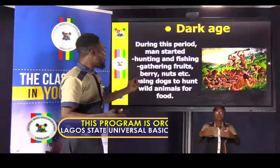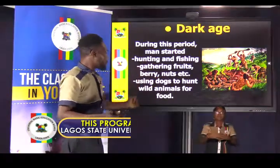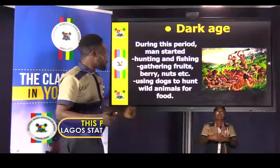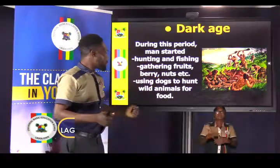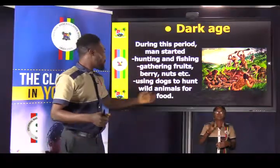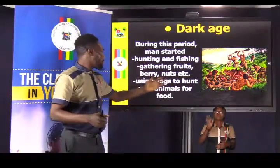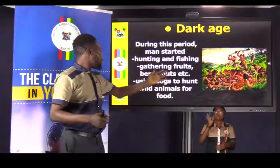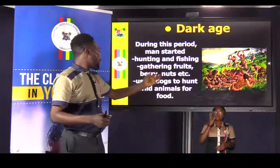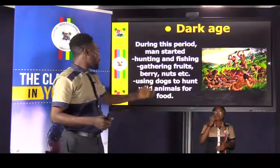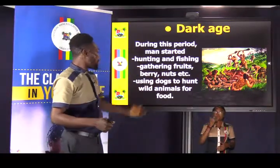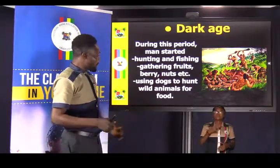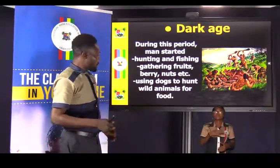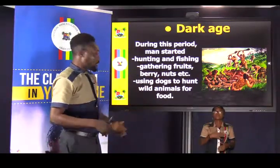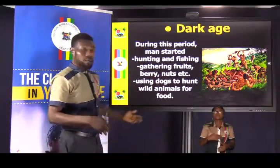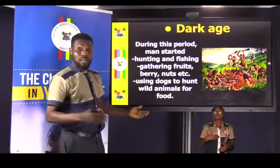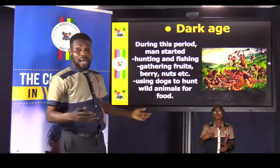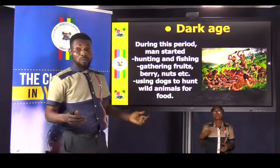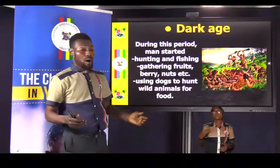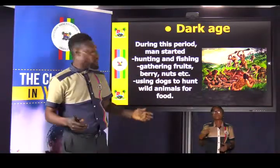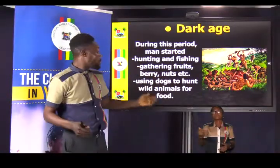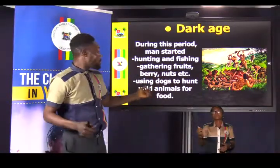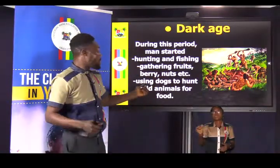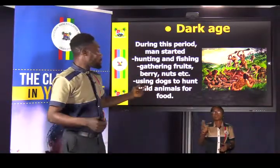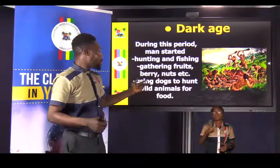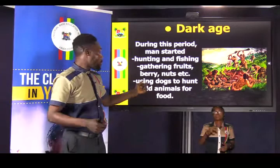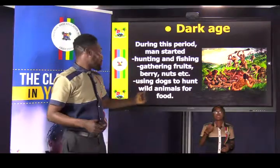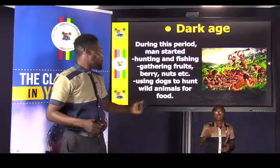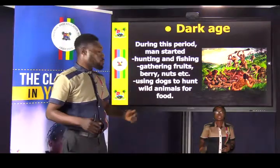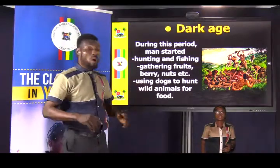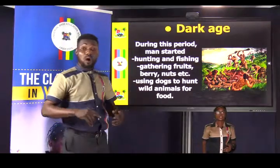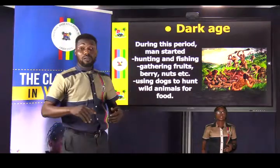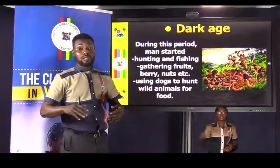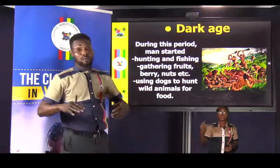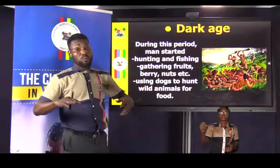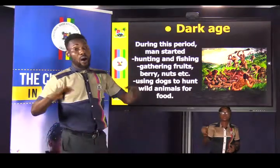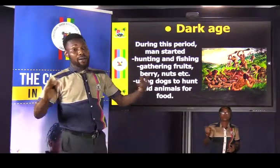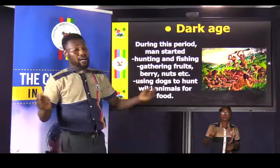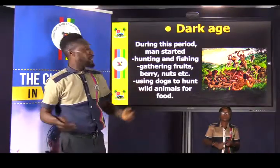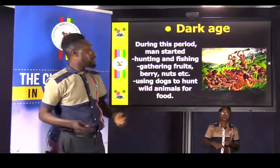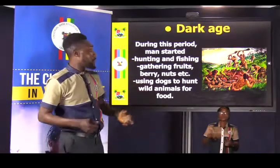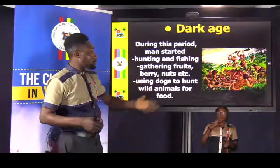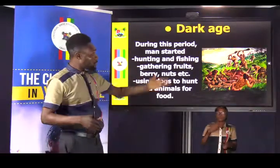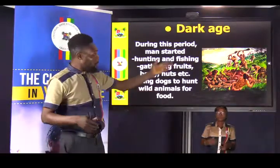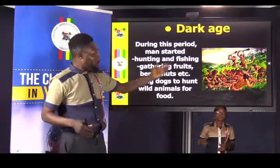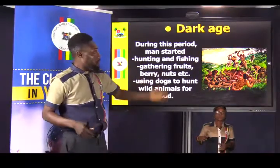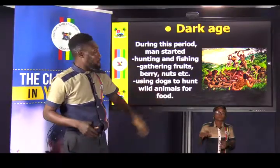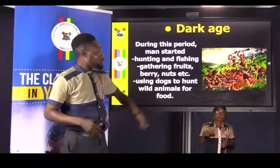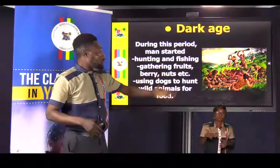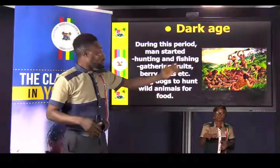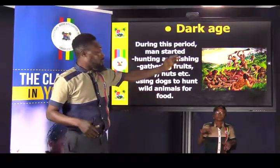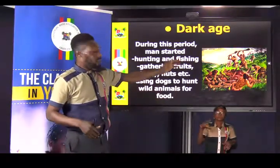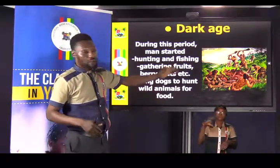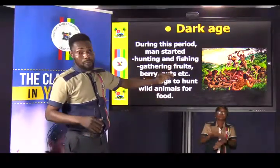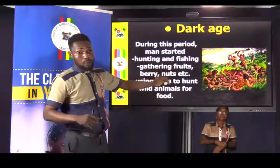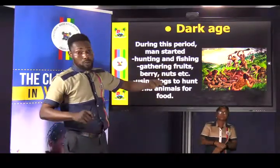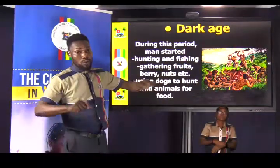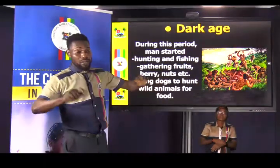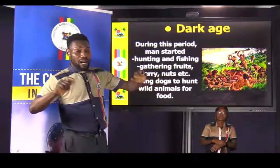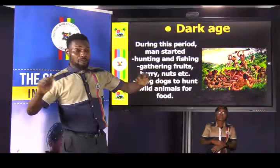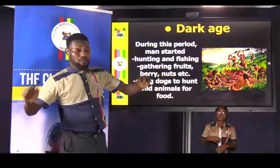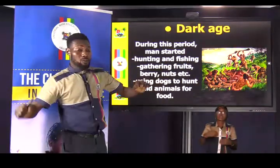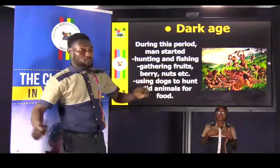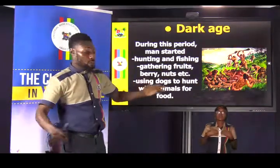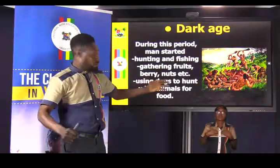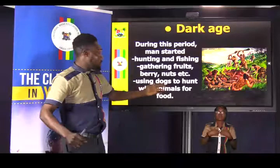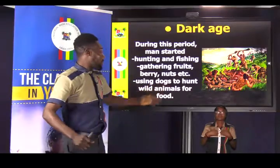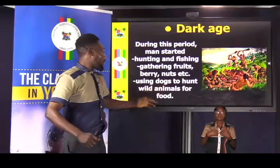gathering fruits, nuts, likewise using dogs to hunt wild animals. You know, most of them live in the bush, so they